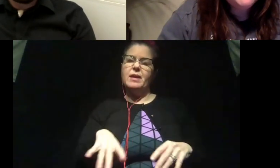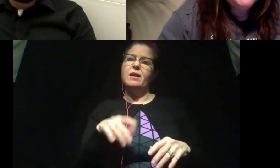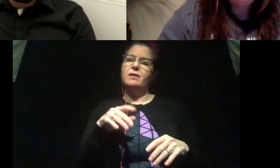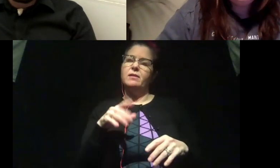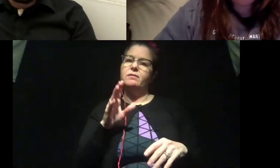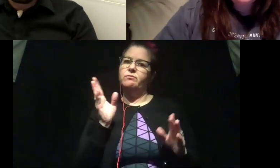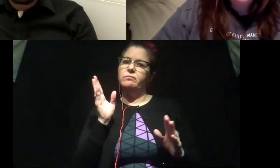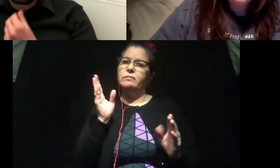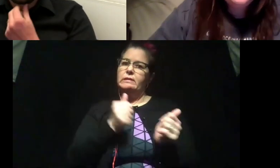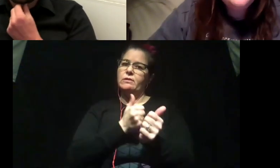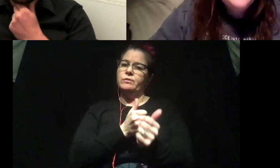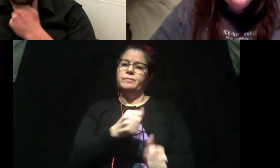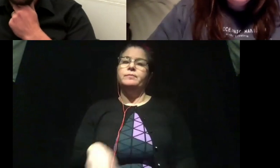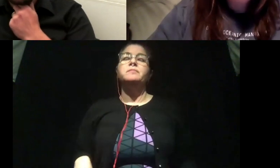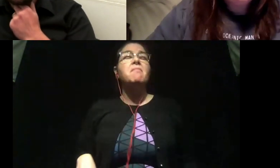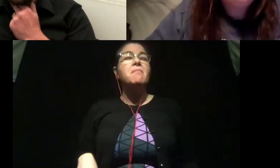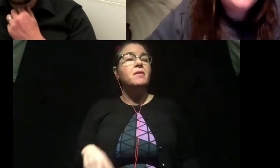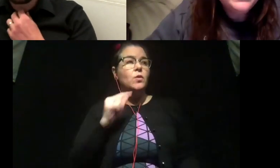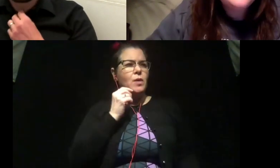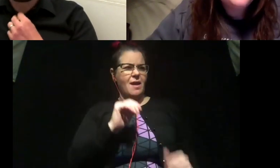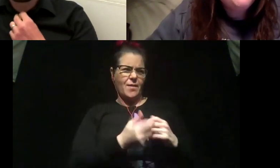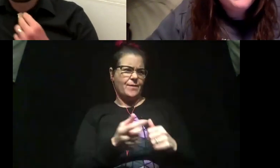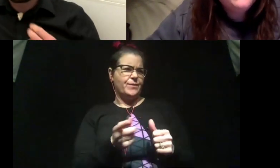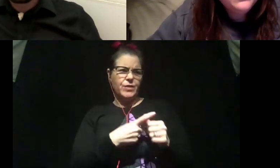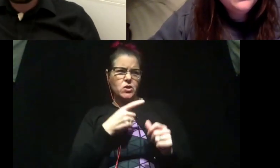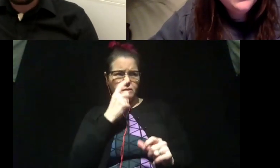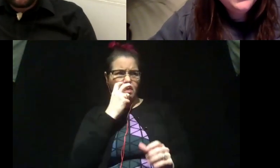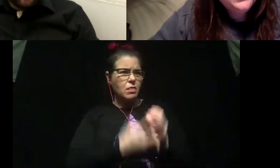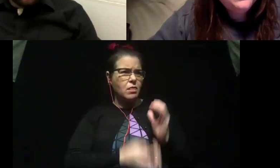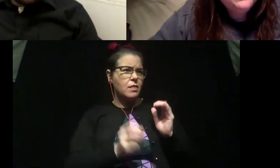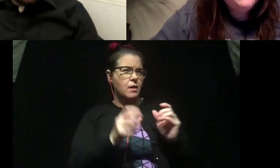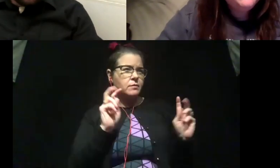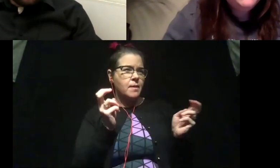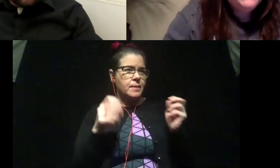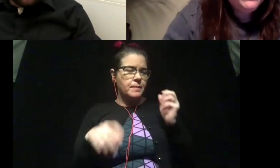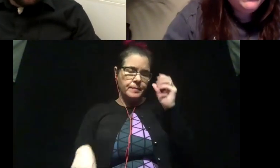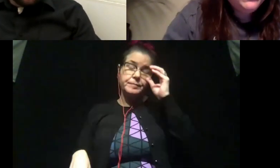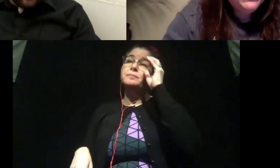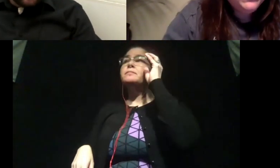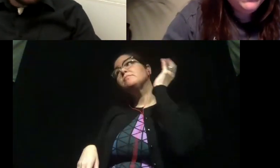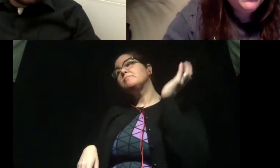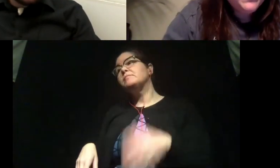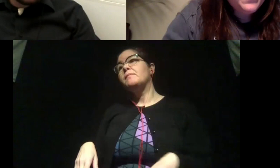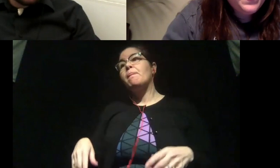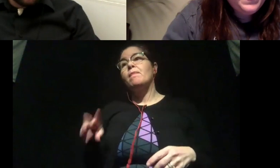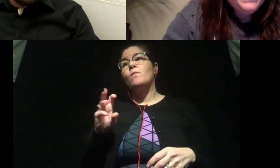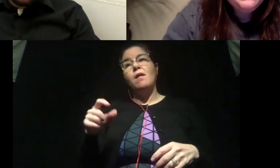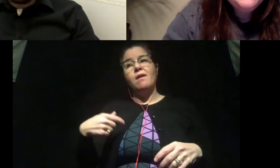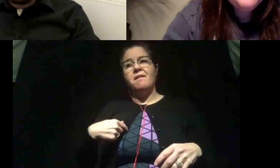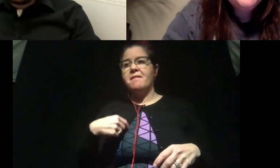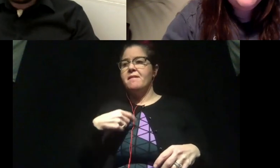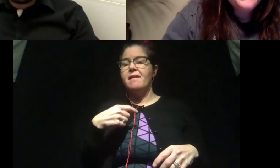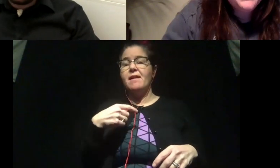trouble. Cool. So how did you first get interested in this topic? Well, I actually didn't.